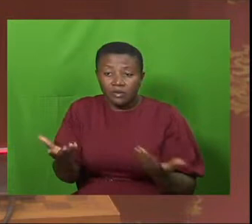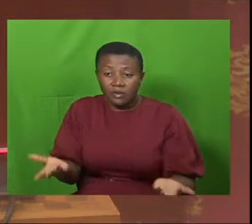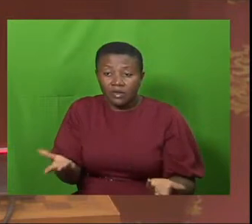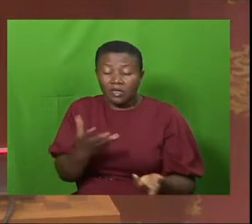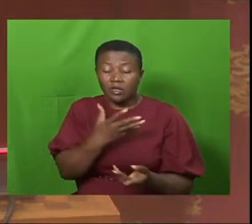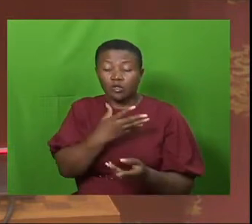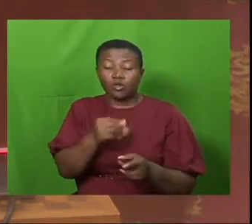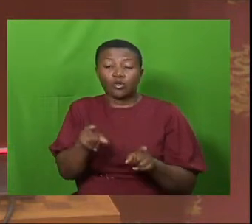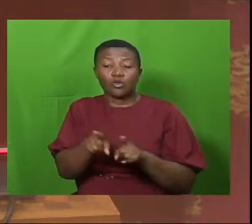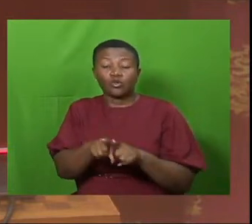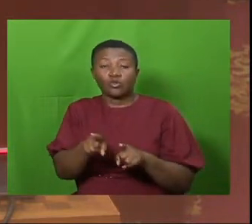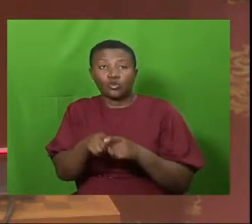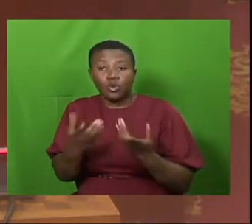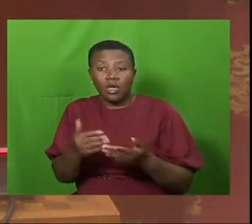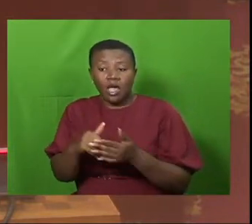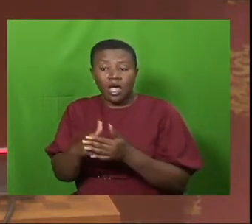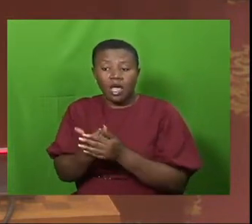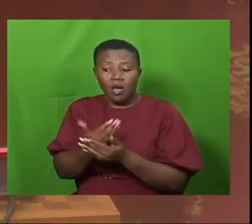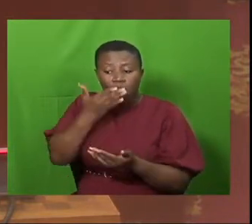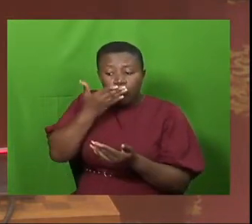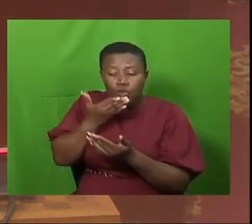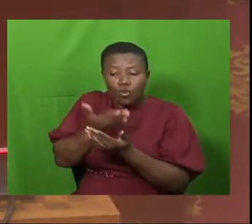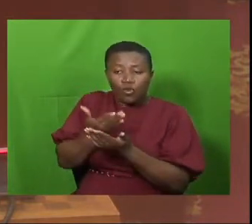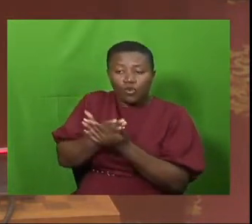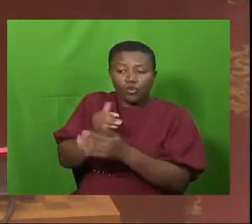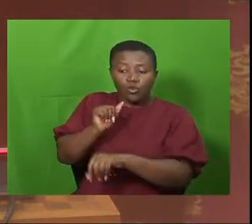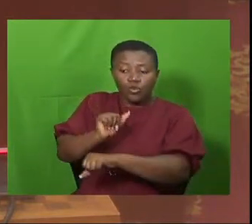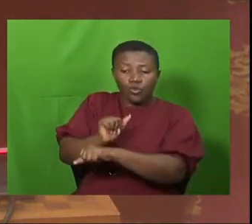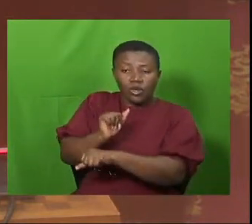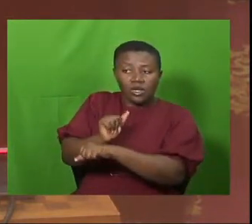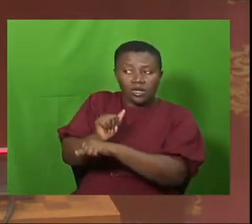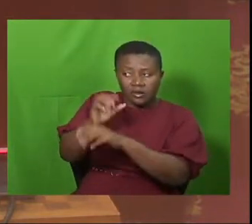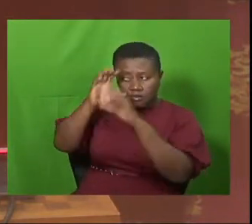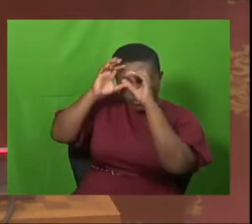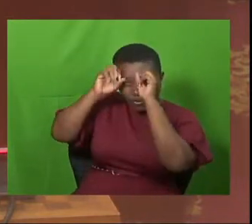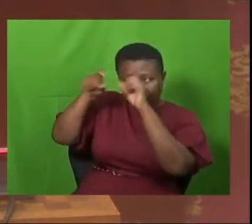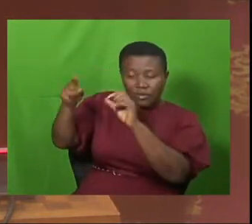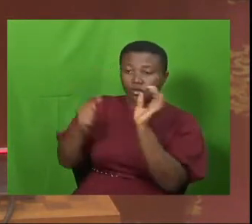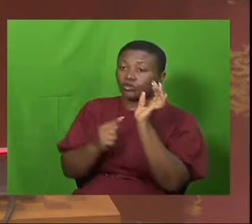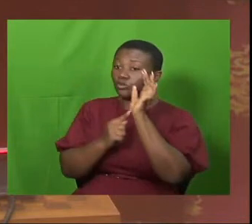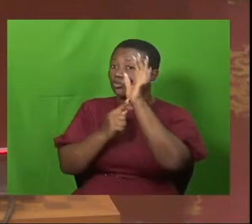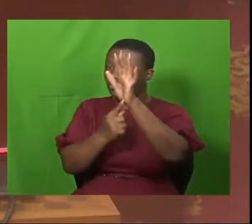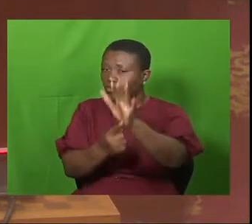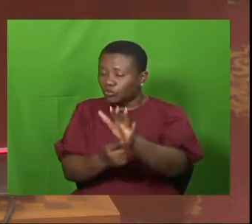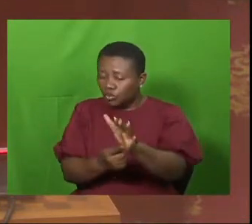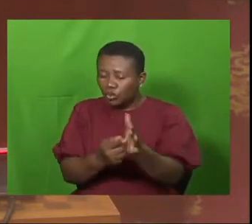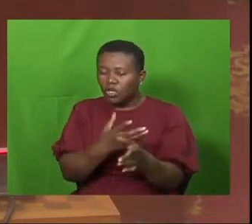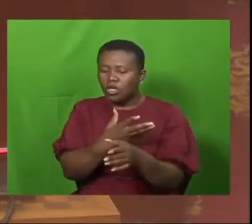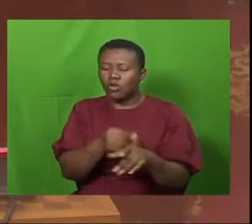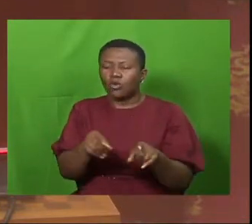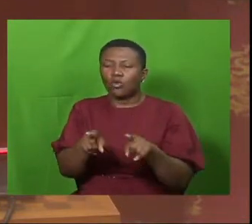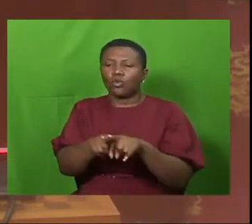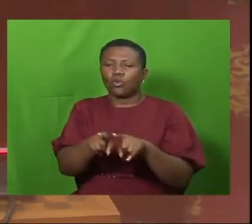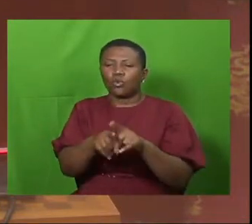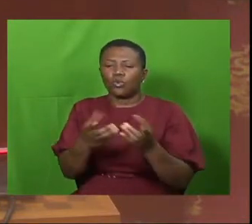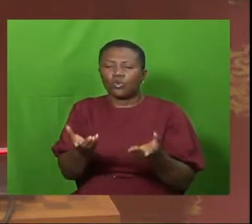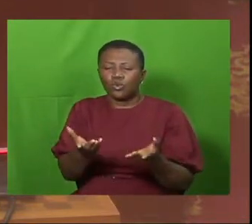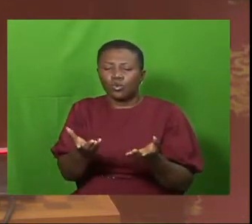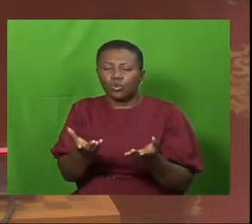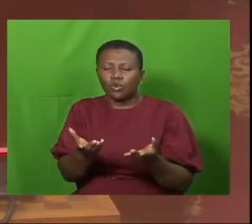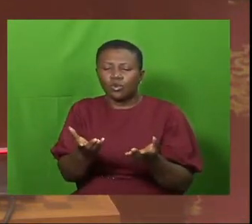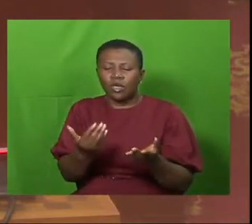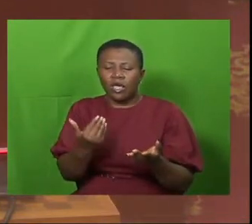has seen under this government. And fourth, emphasize investment in building the requisite